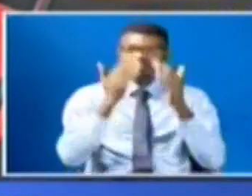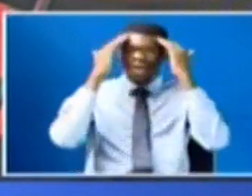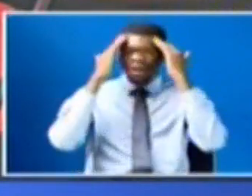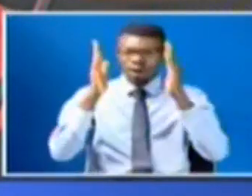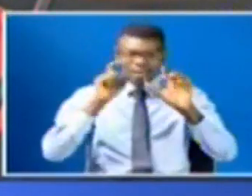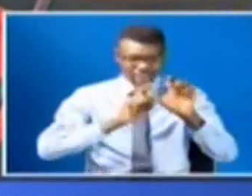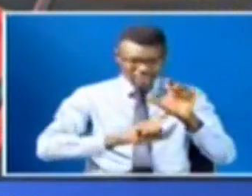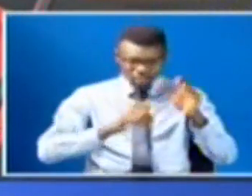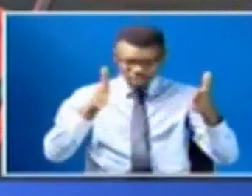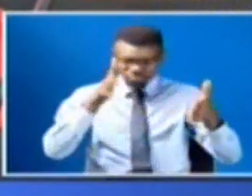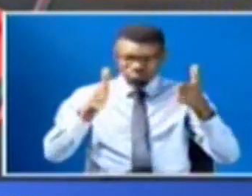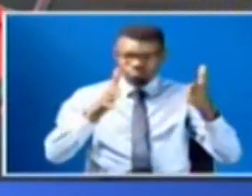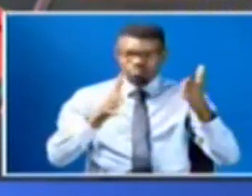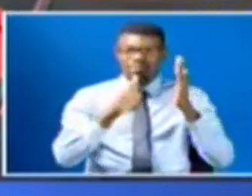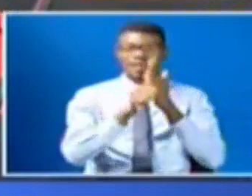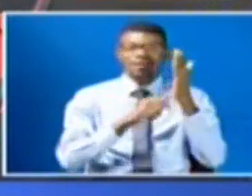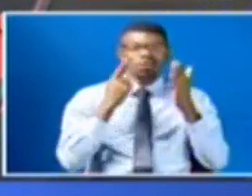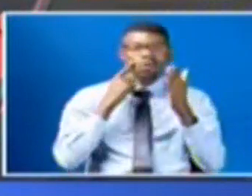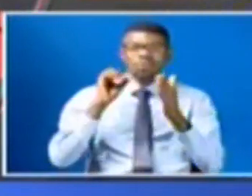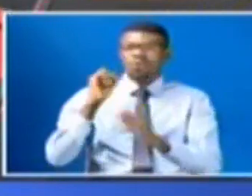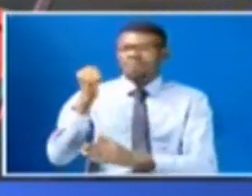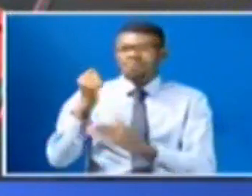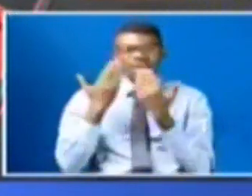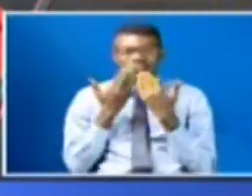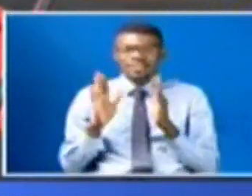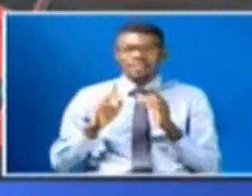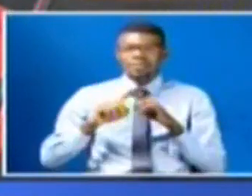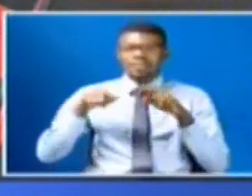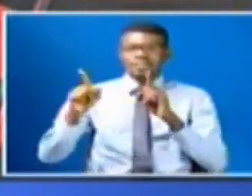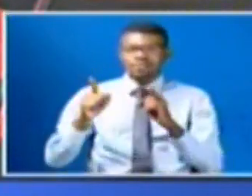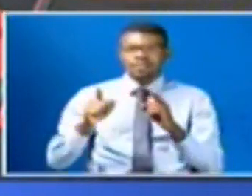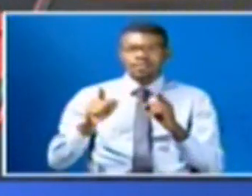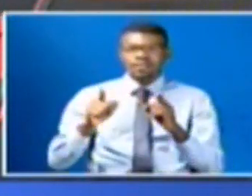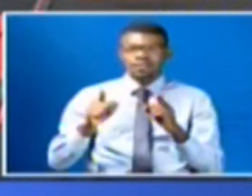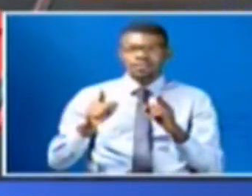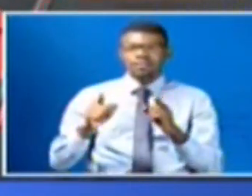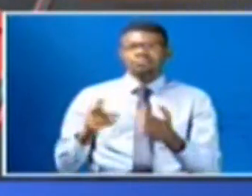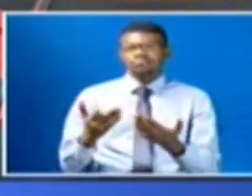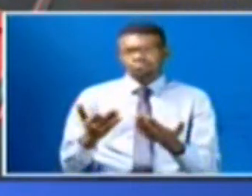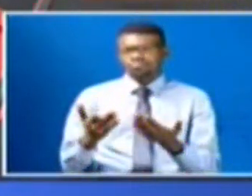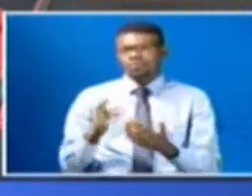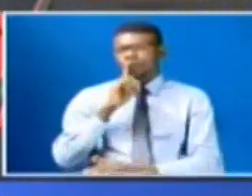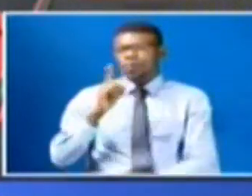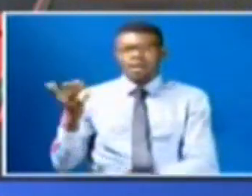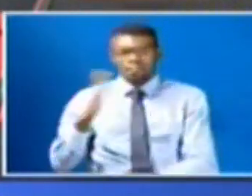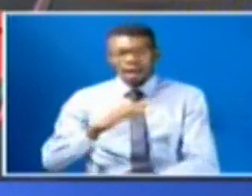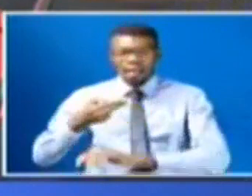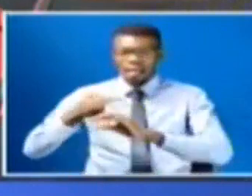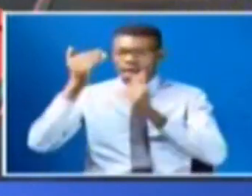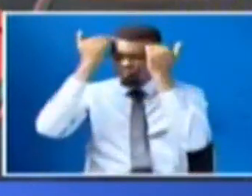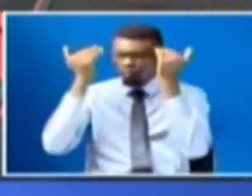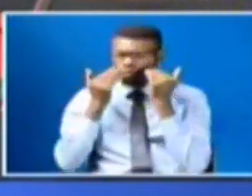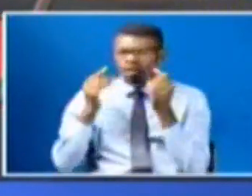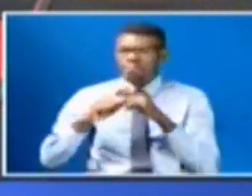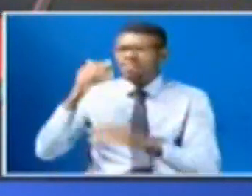frame under Article 105 had been exhausted. Yet they referred the parties back to the High Court, well knowing that